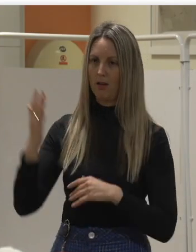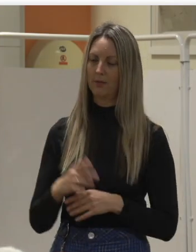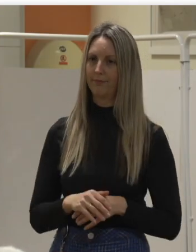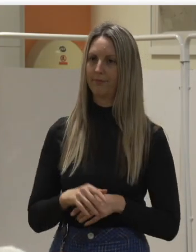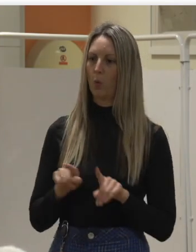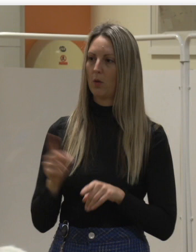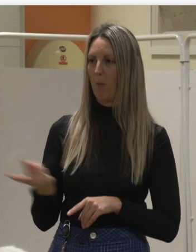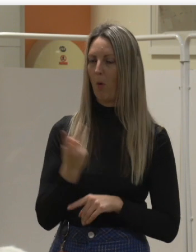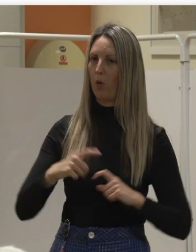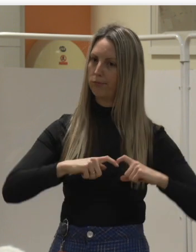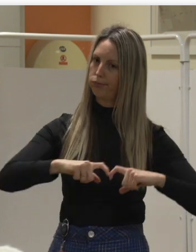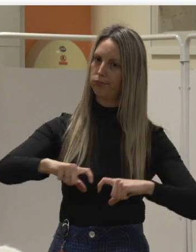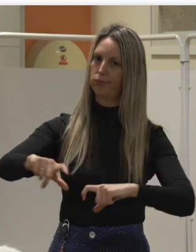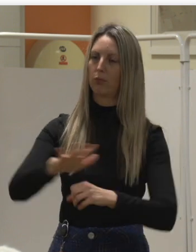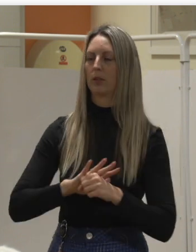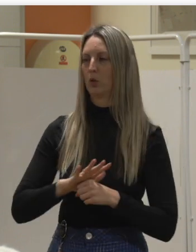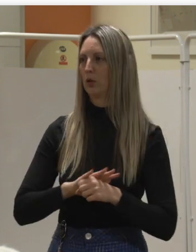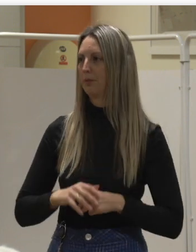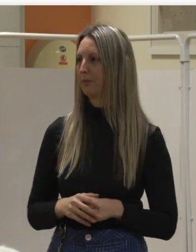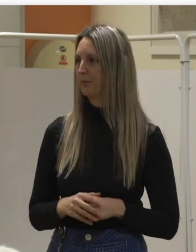condition. Okay.